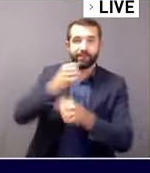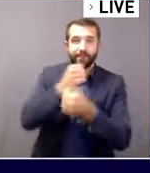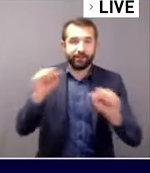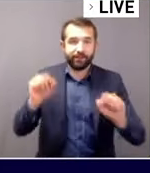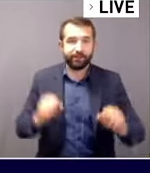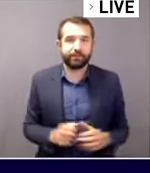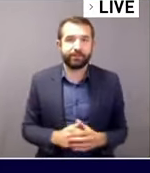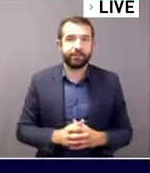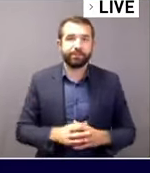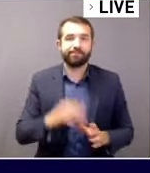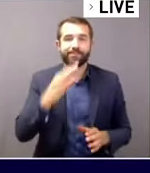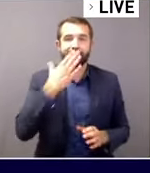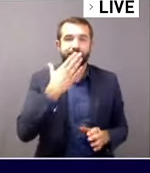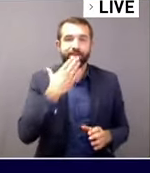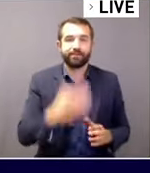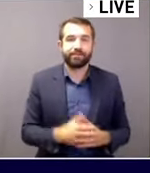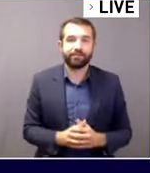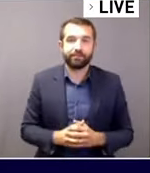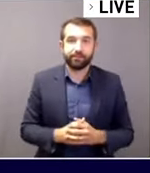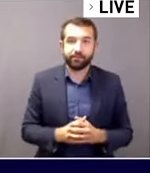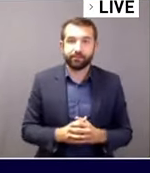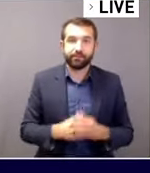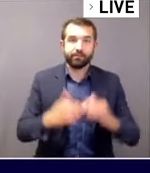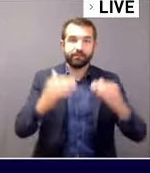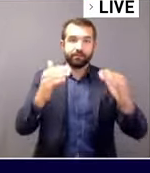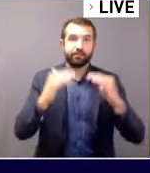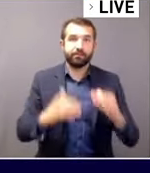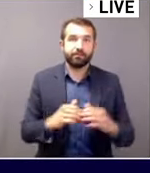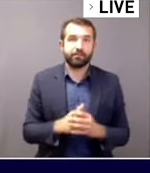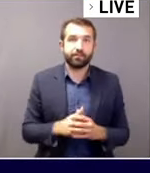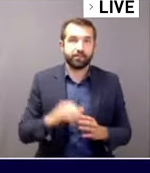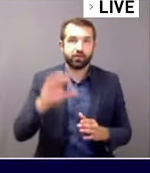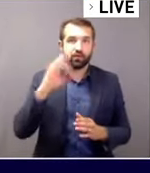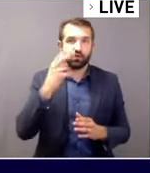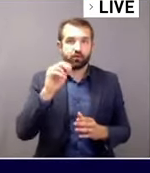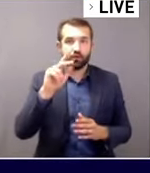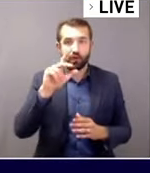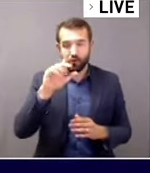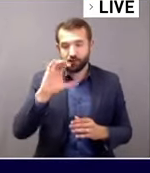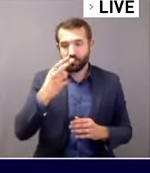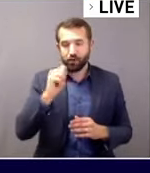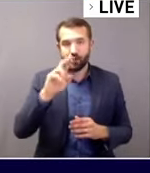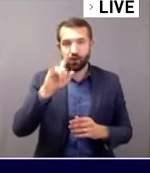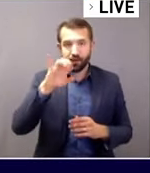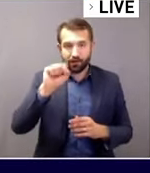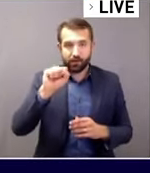Thank you. Mm-hmm. I'm going to turn now to Charlie at the BDN.